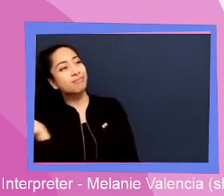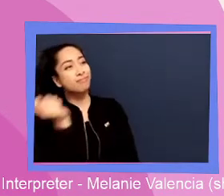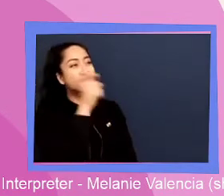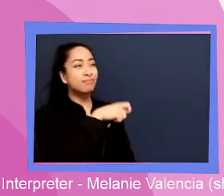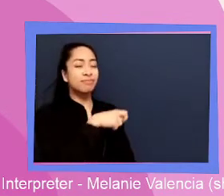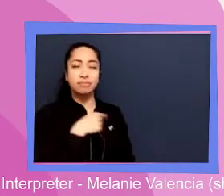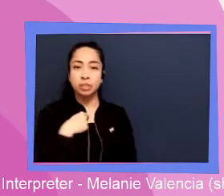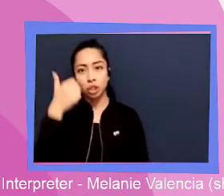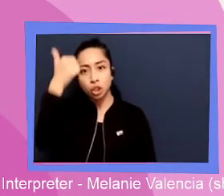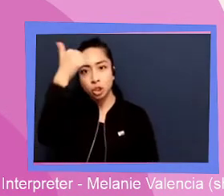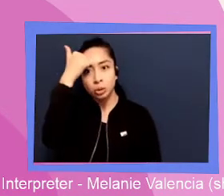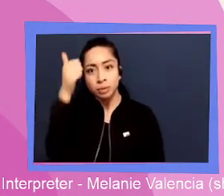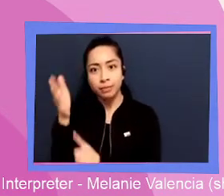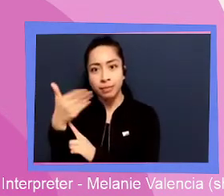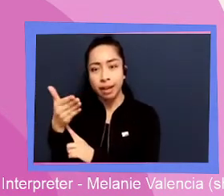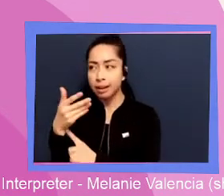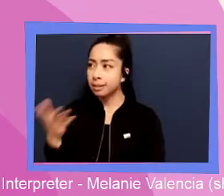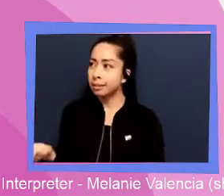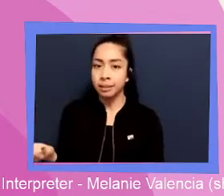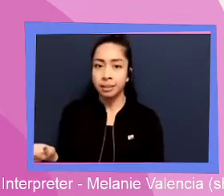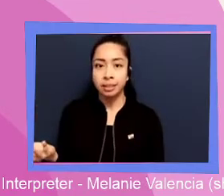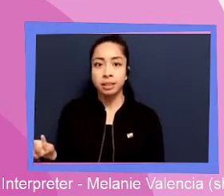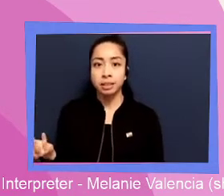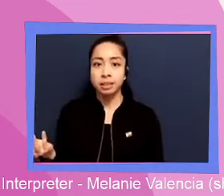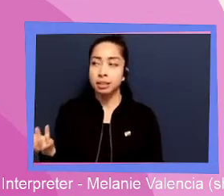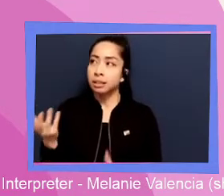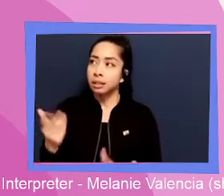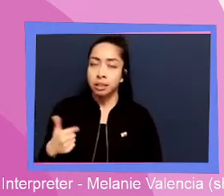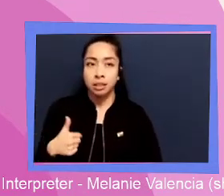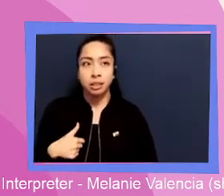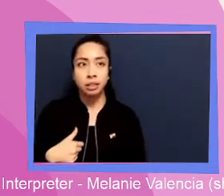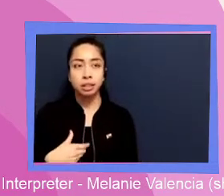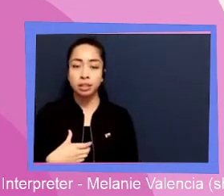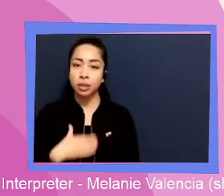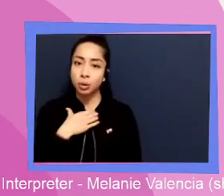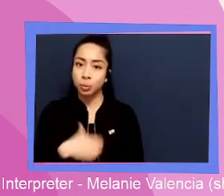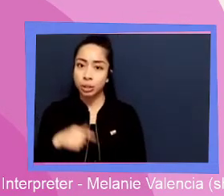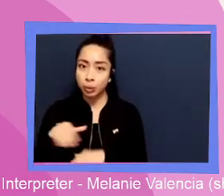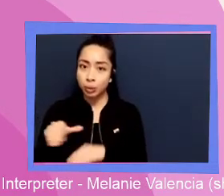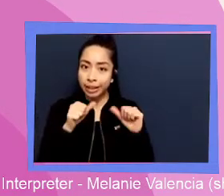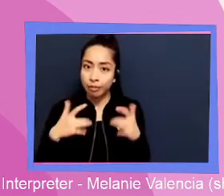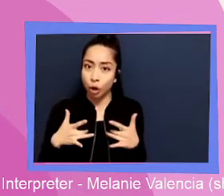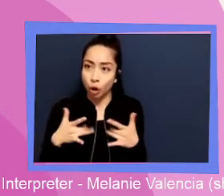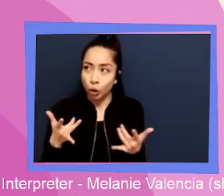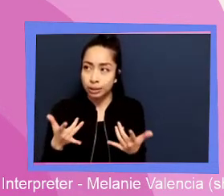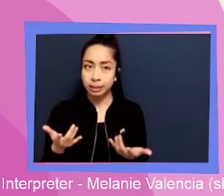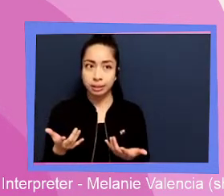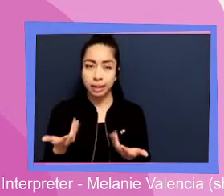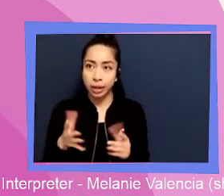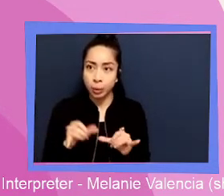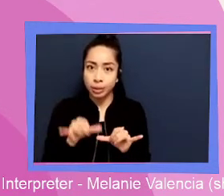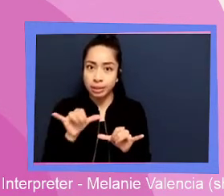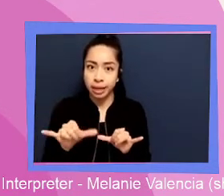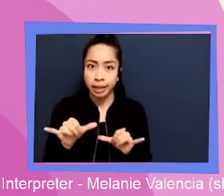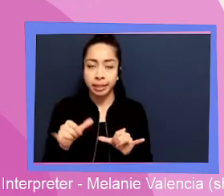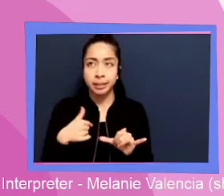flag. Giving up on any hopes of making an early departure from this celebration, I slumped back in my chair, folded my